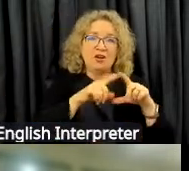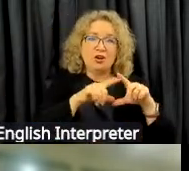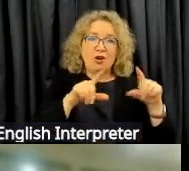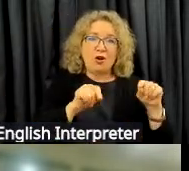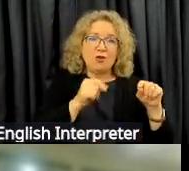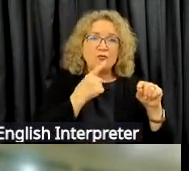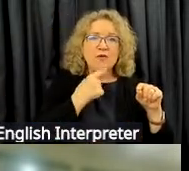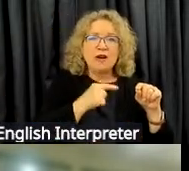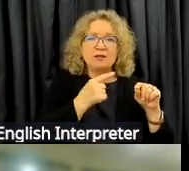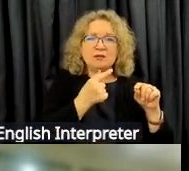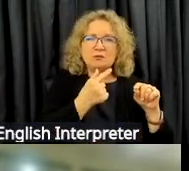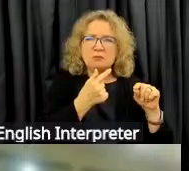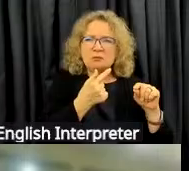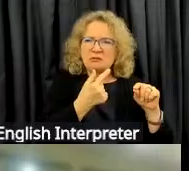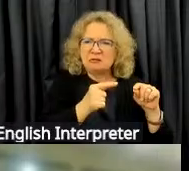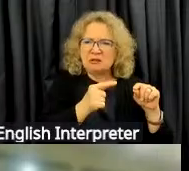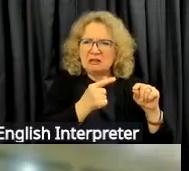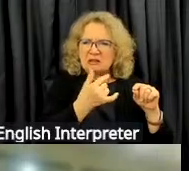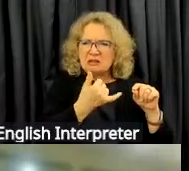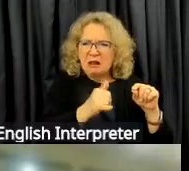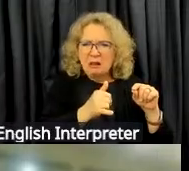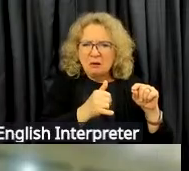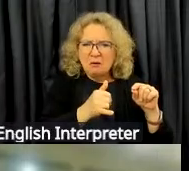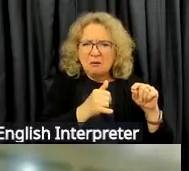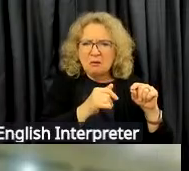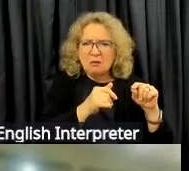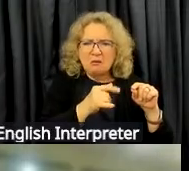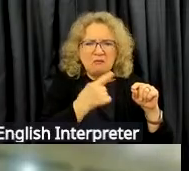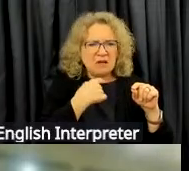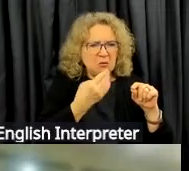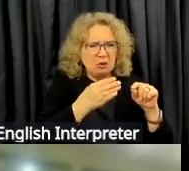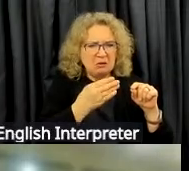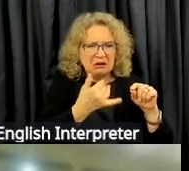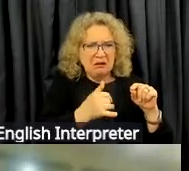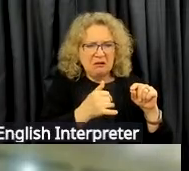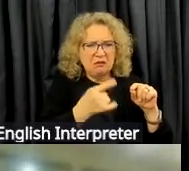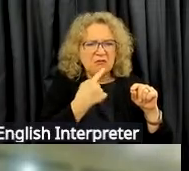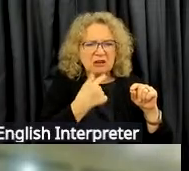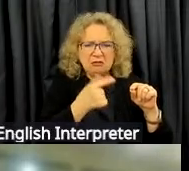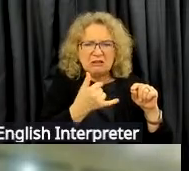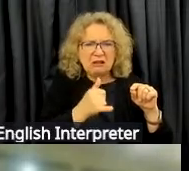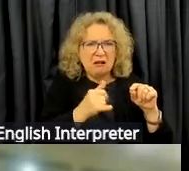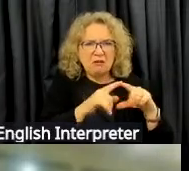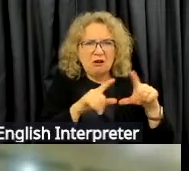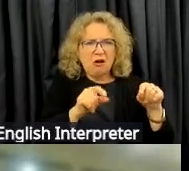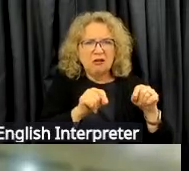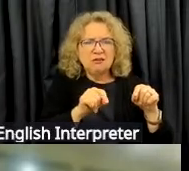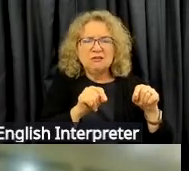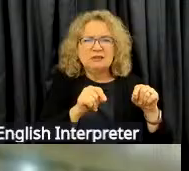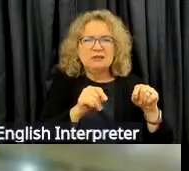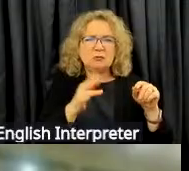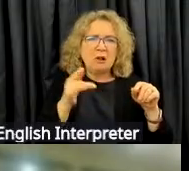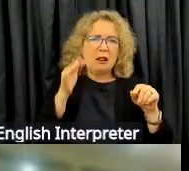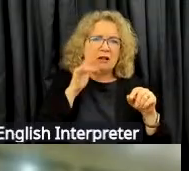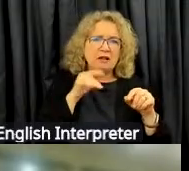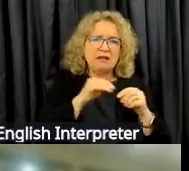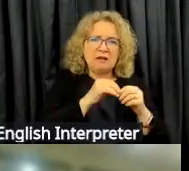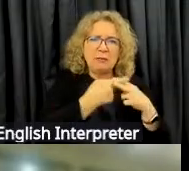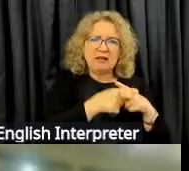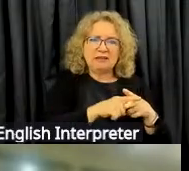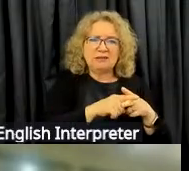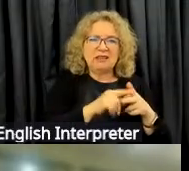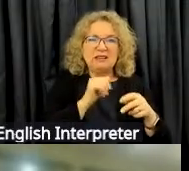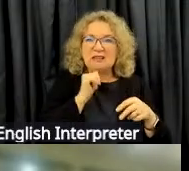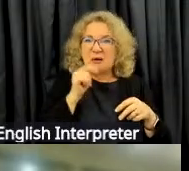using them. And so I don't remember what they were even for, but, I think having sort of a consistent